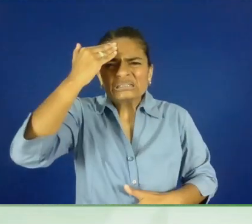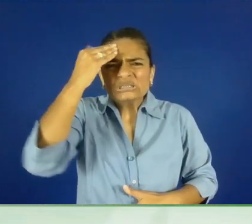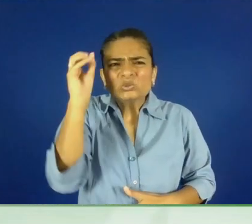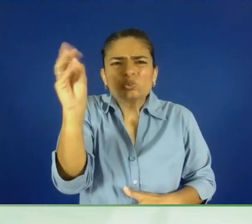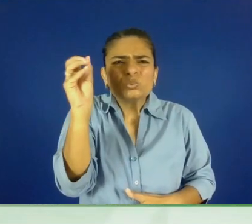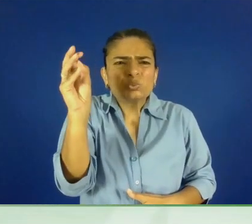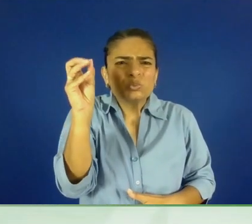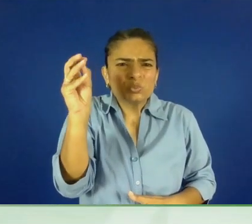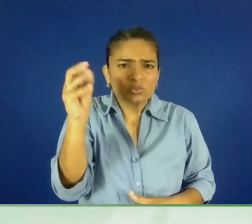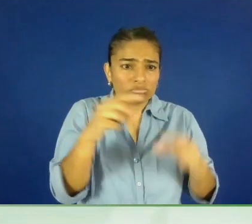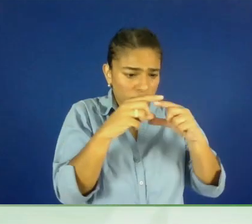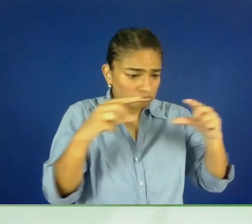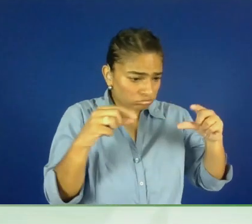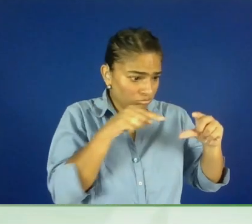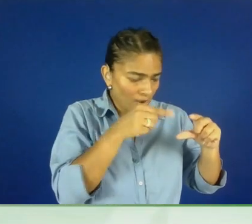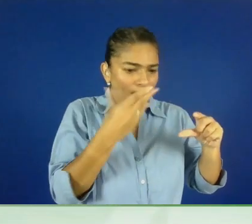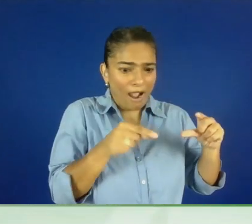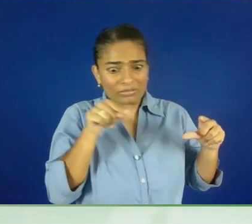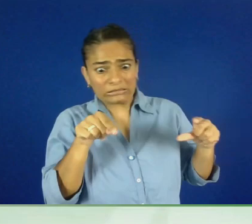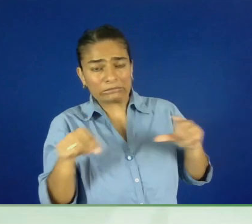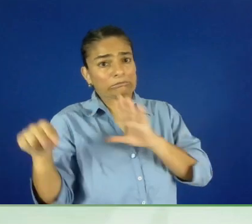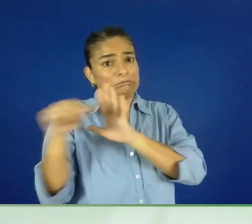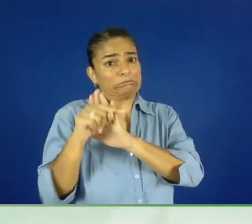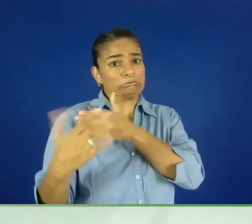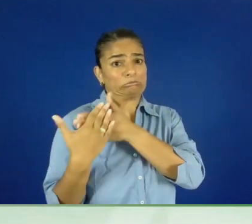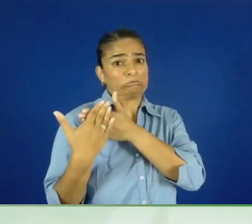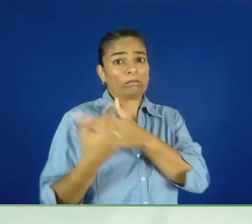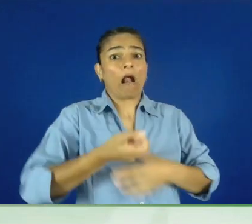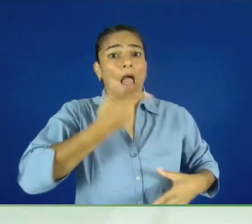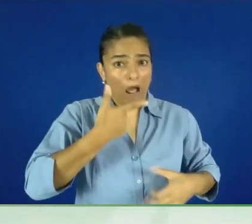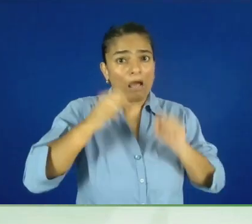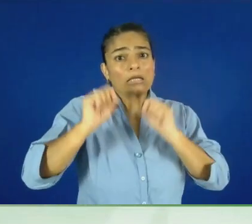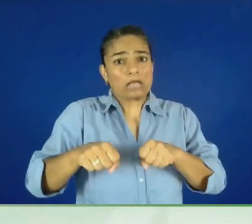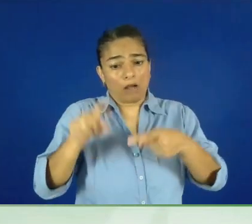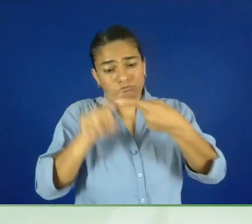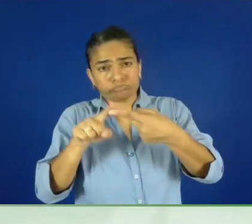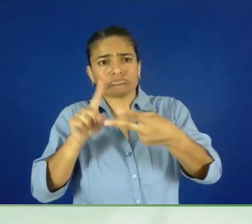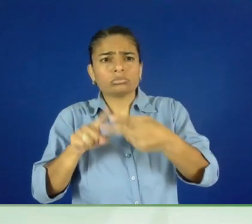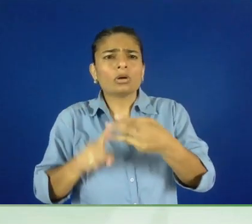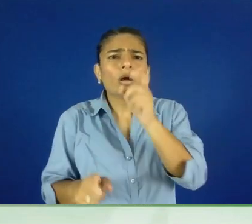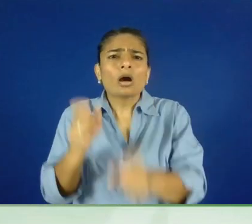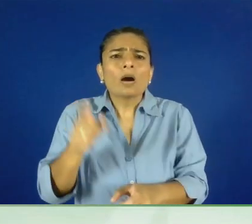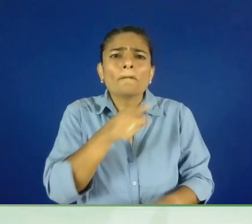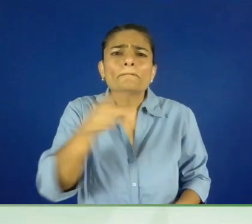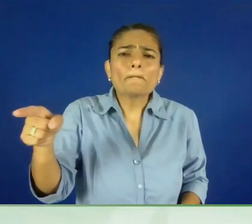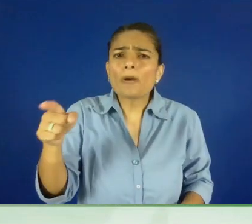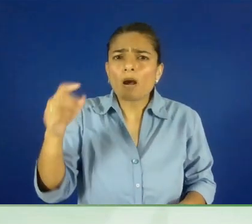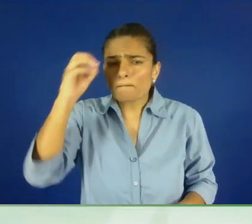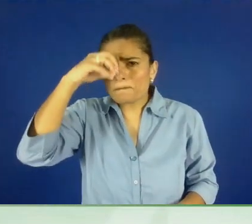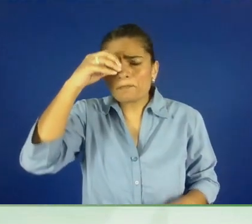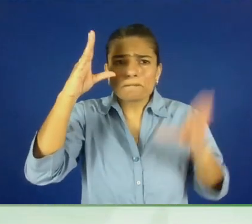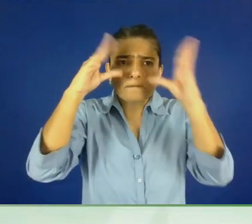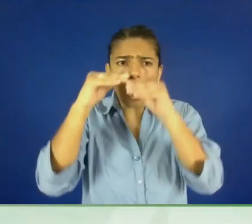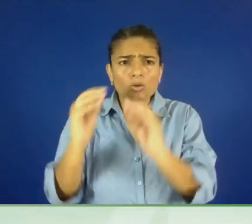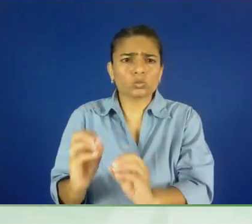through that interview module. And so focusing on the risk assessment that a multi-stakeholder group could do